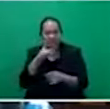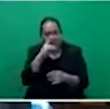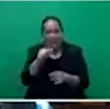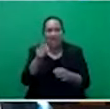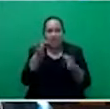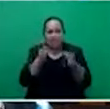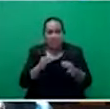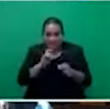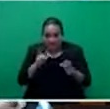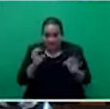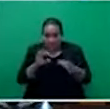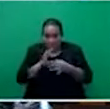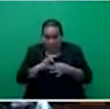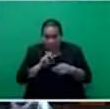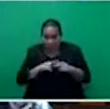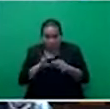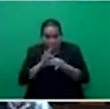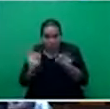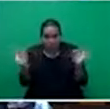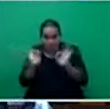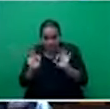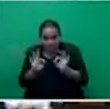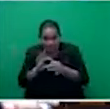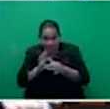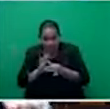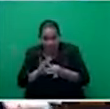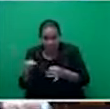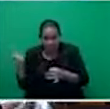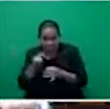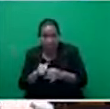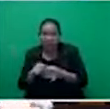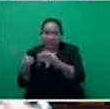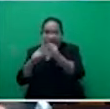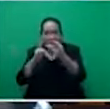January. We would have been left to their